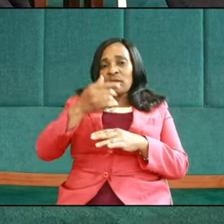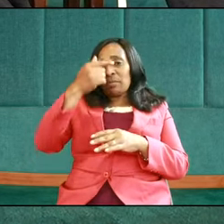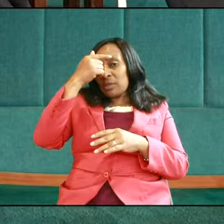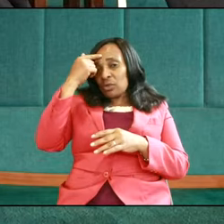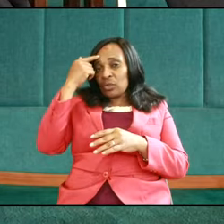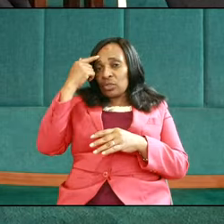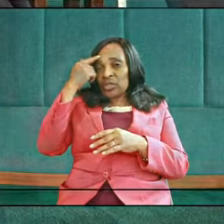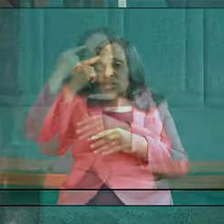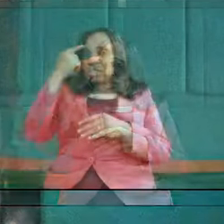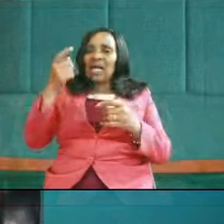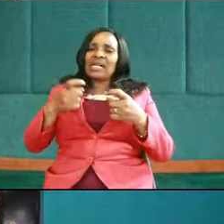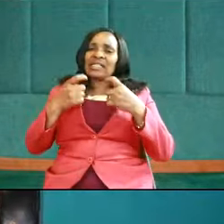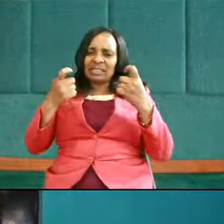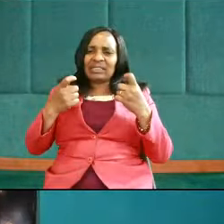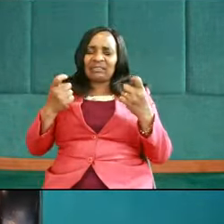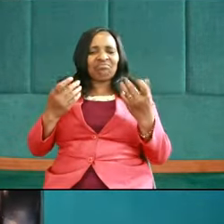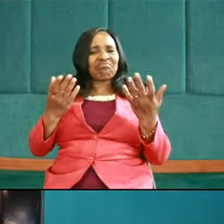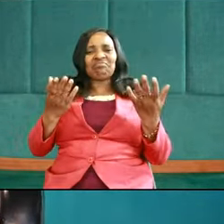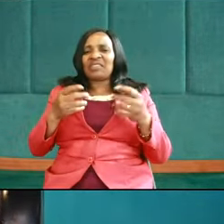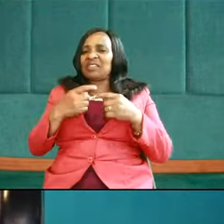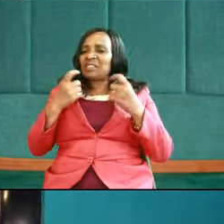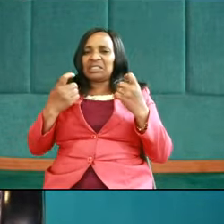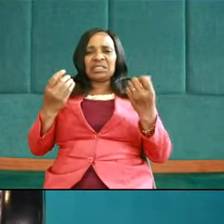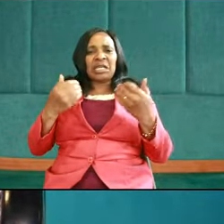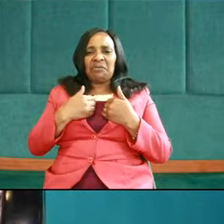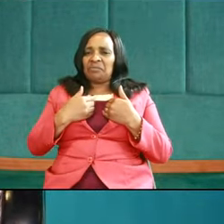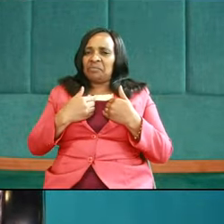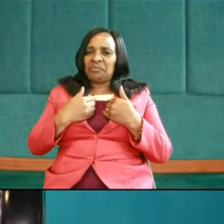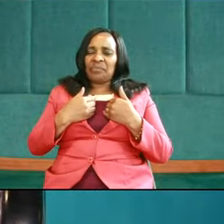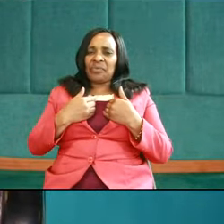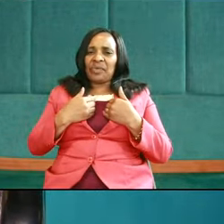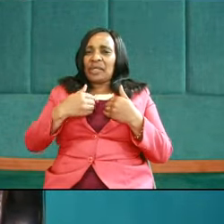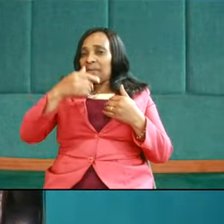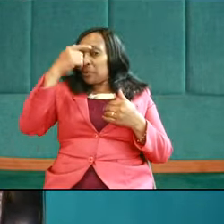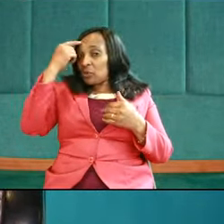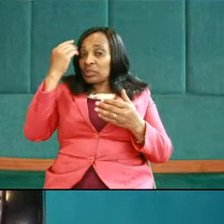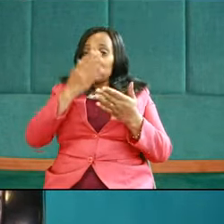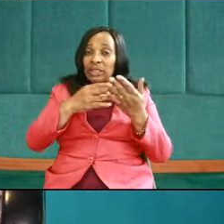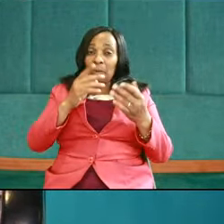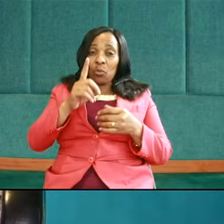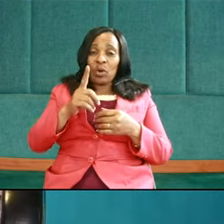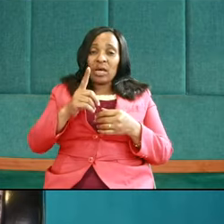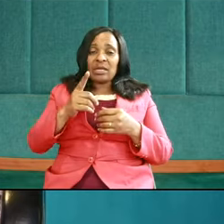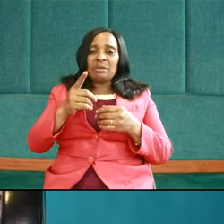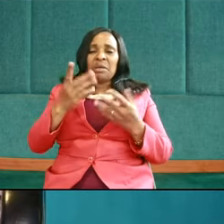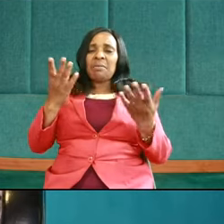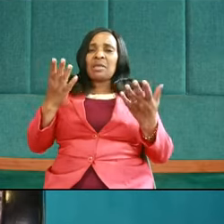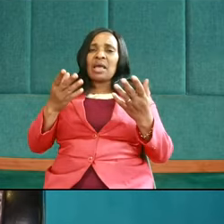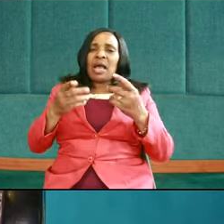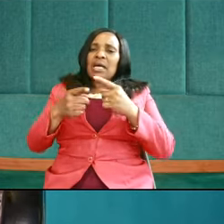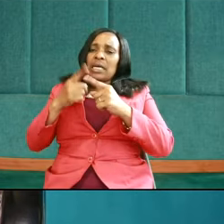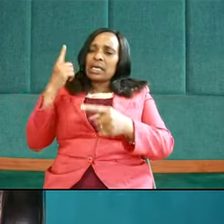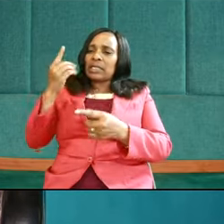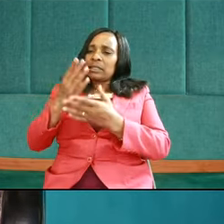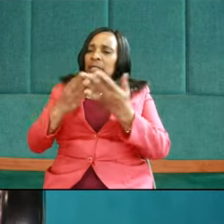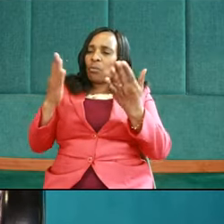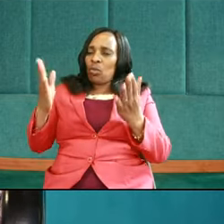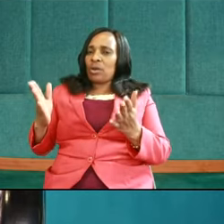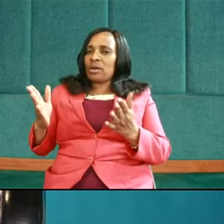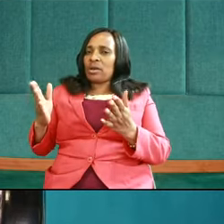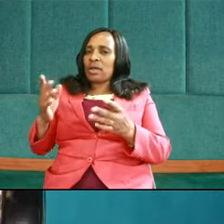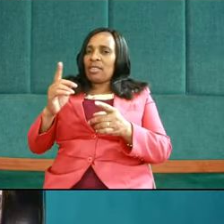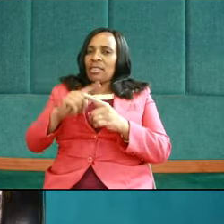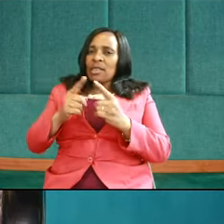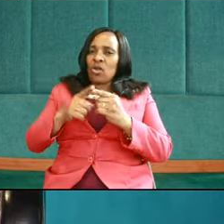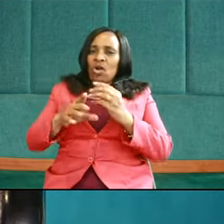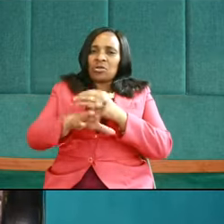Because a sin is a sin, you know? Just because someone has murdered someone else and you have